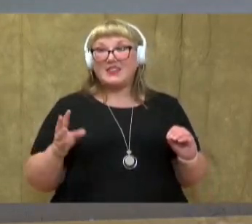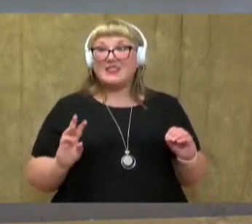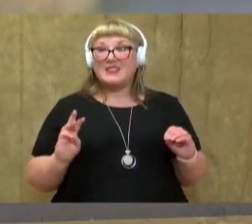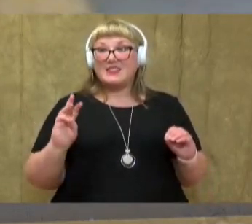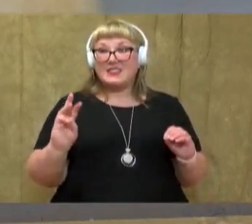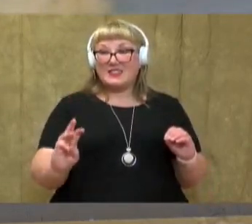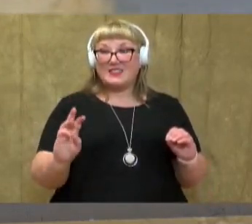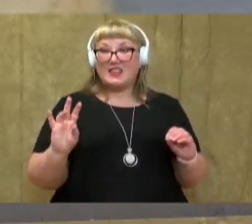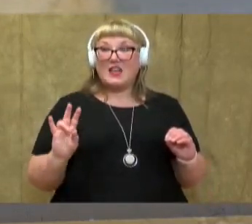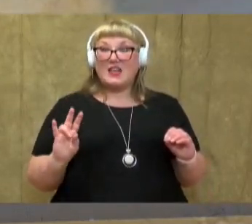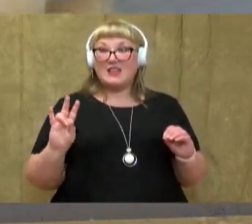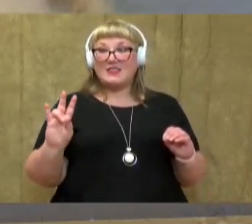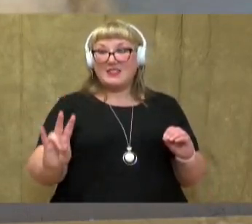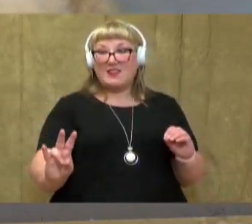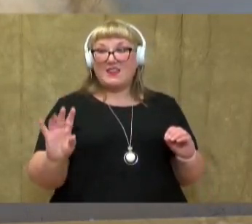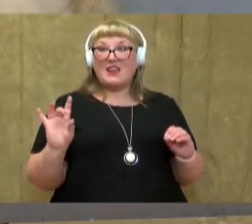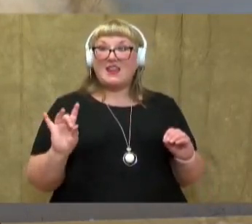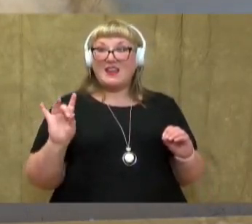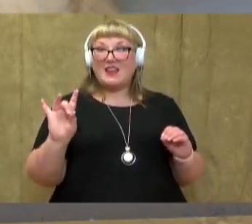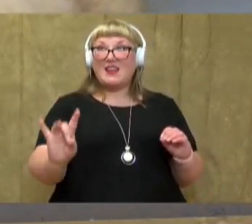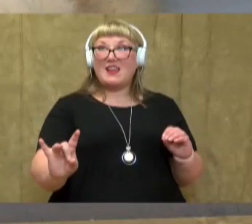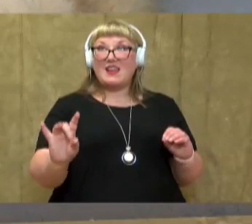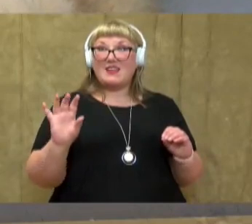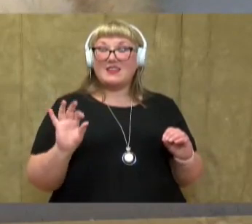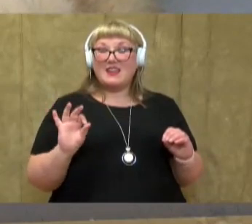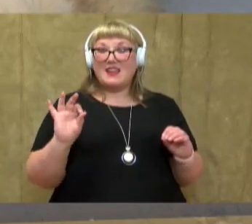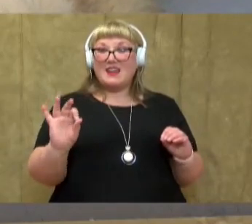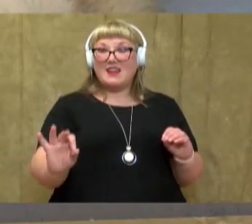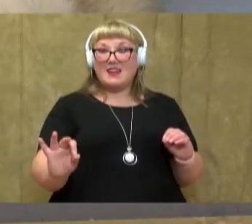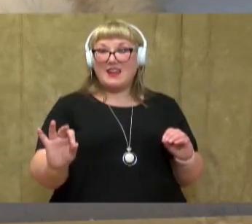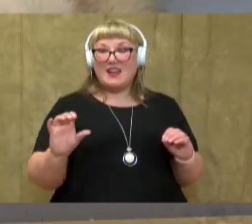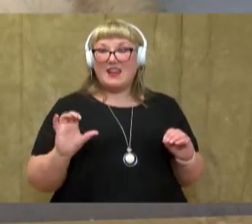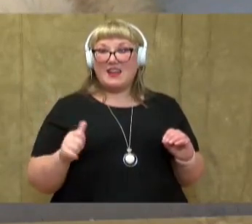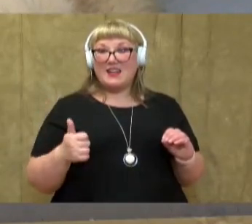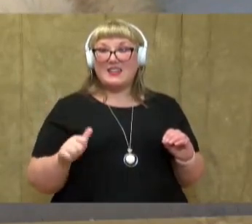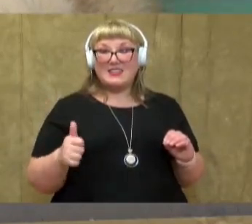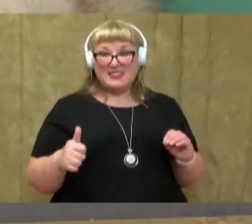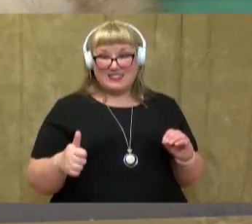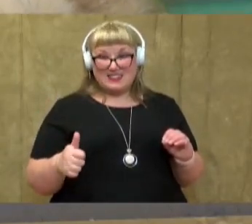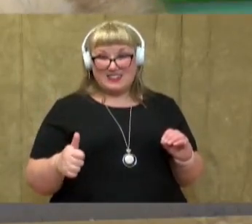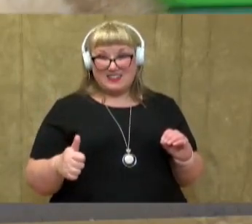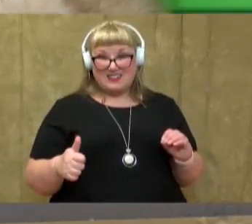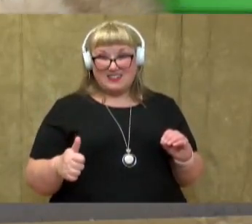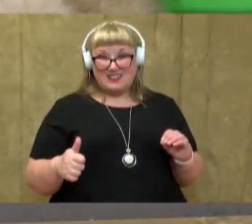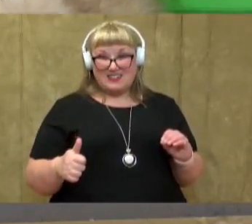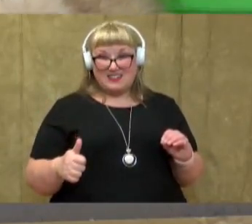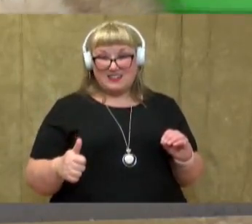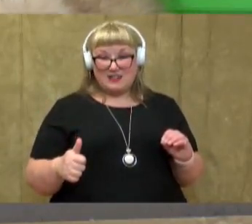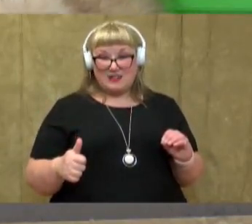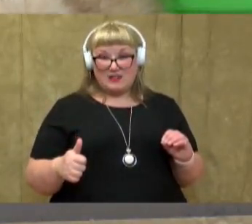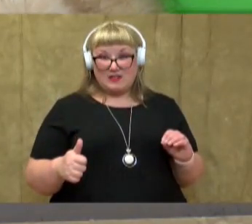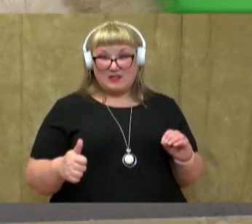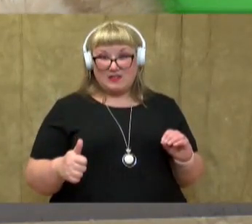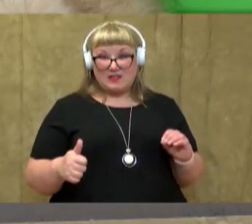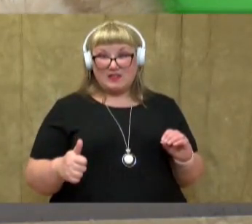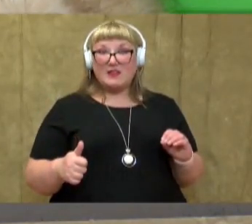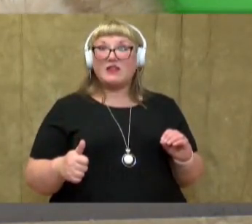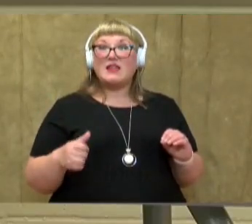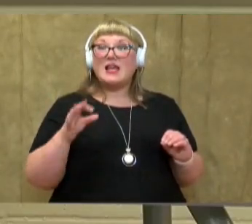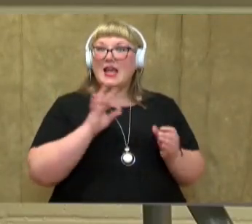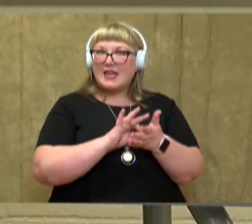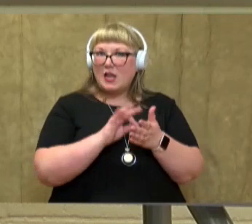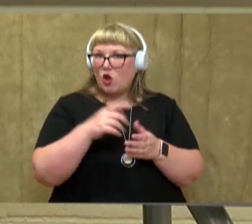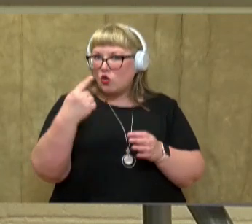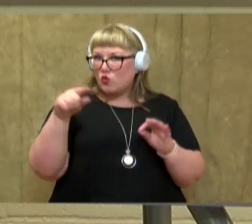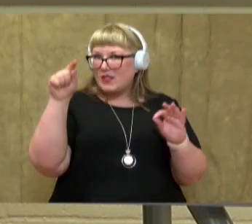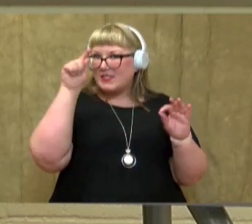5, 6, 7, 8, 9, 10. Let's count our green dots in